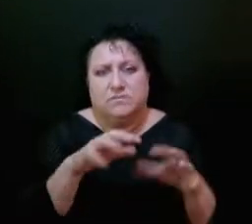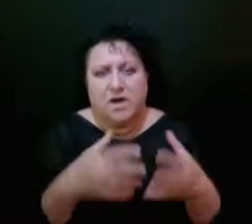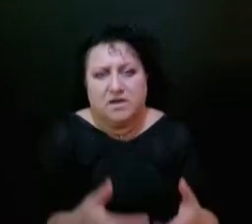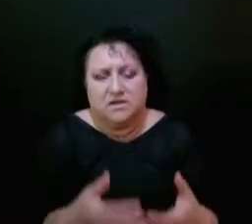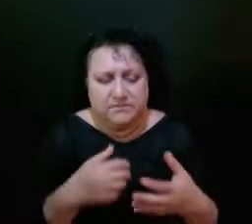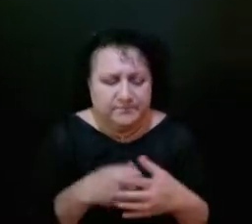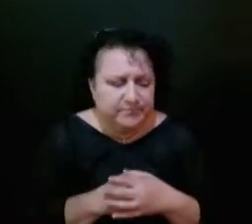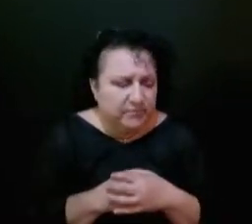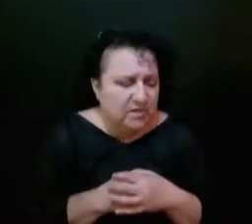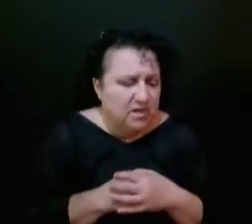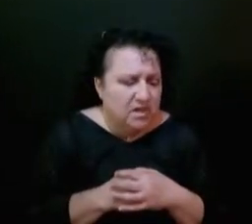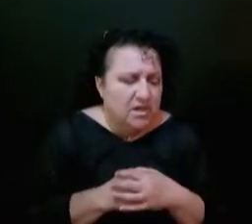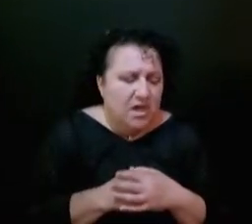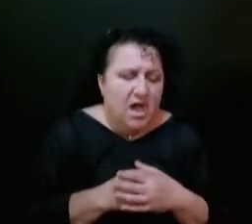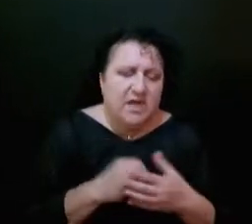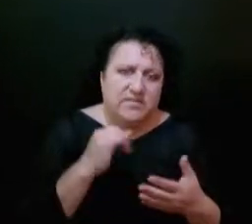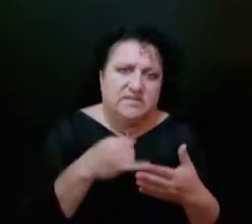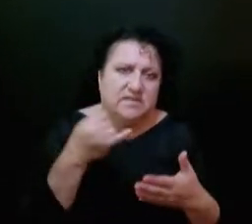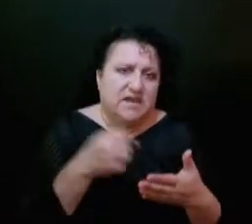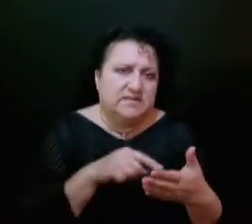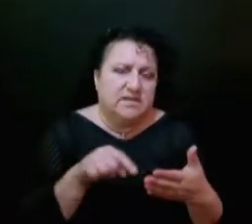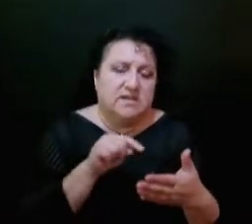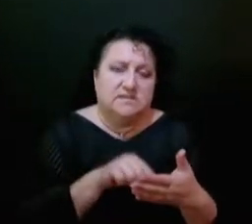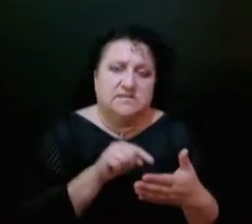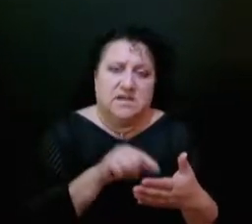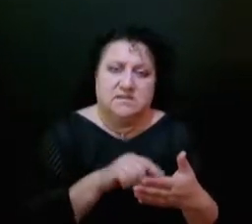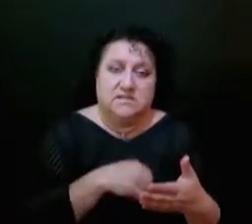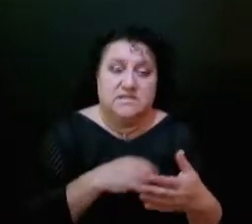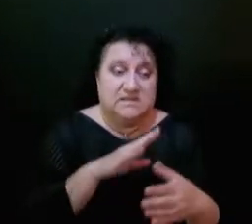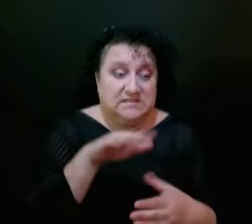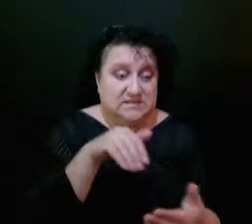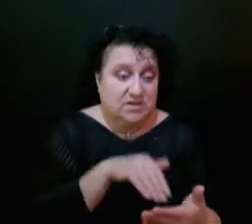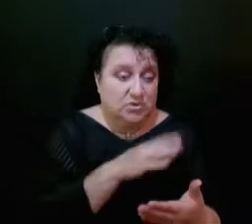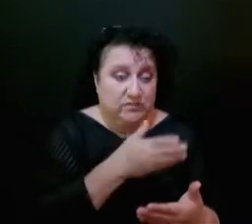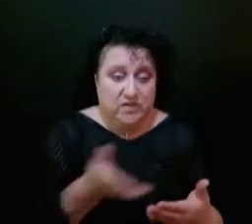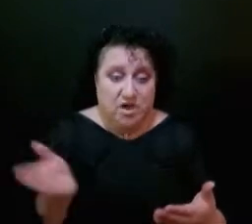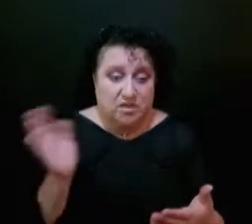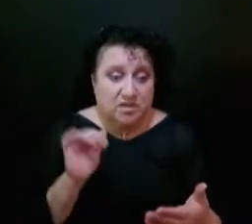this, Christ rules or is the head of the church. The church